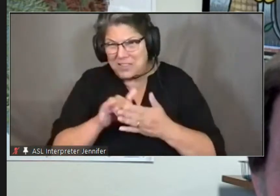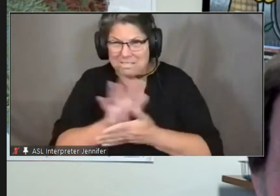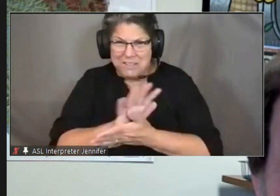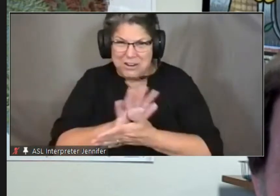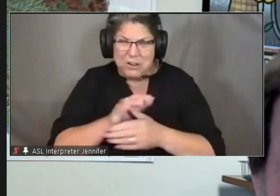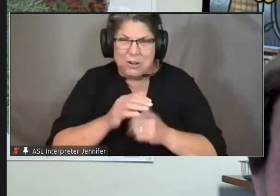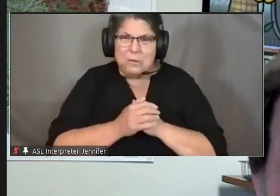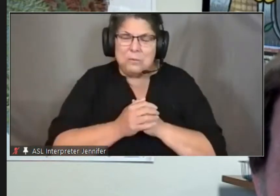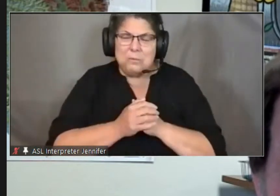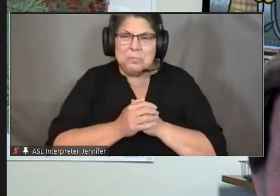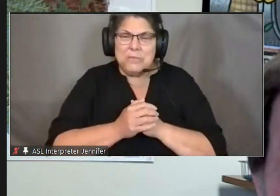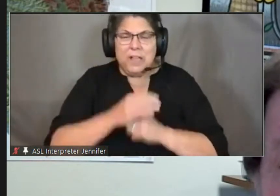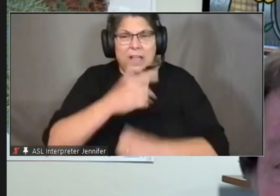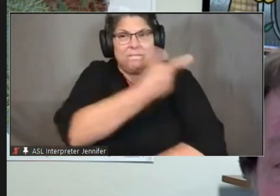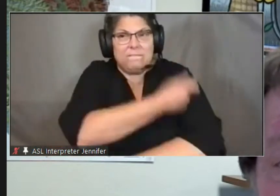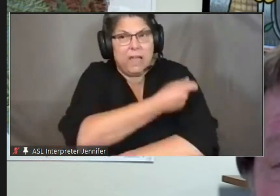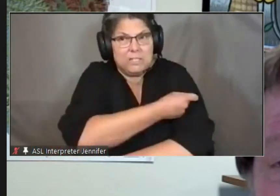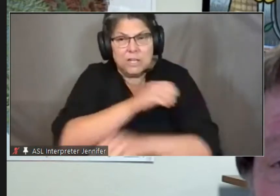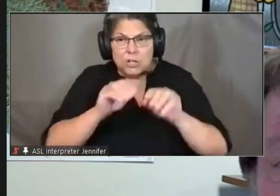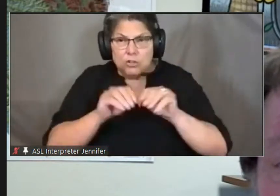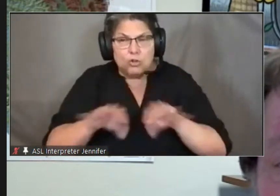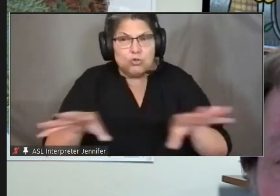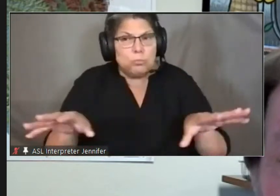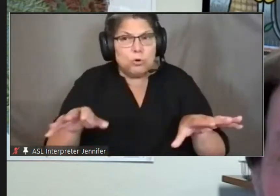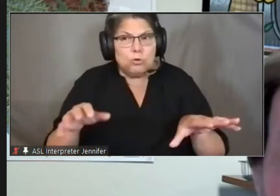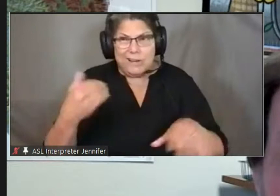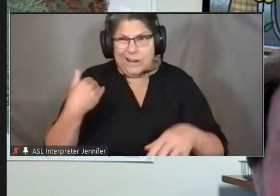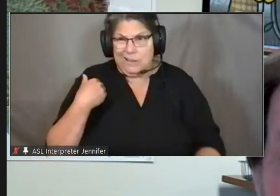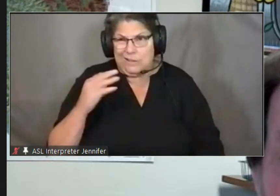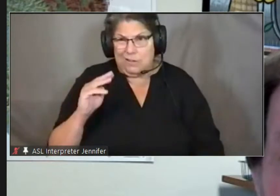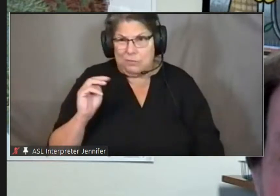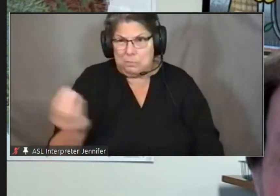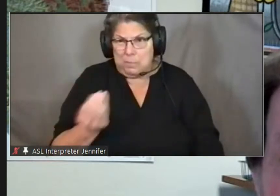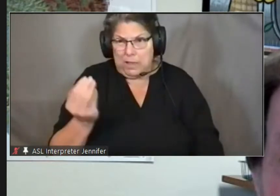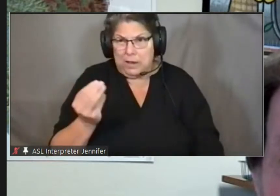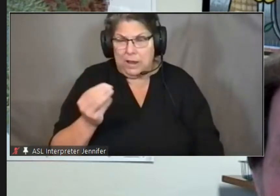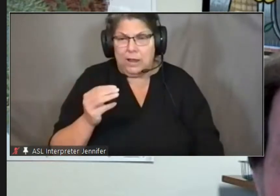Vaccine distribution as of Monday included